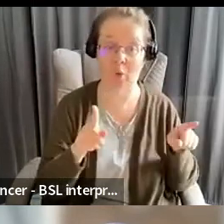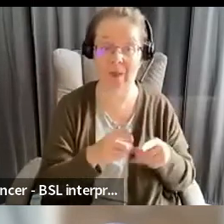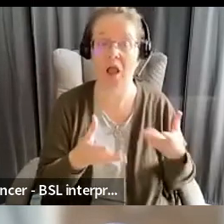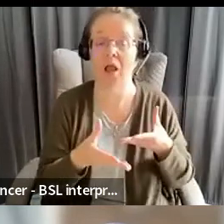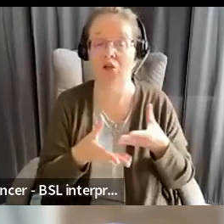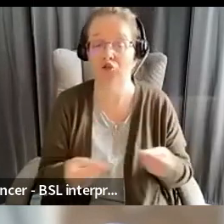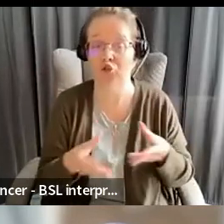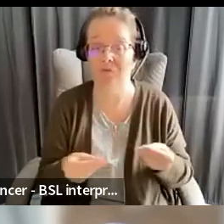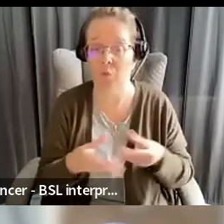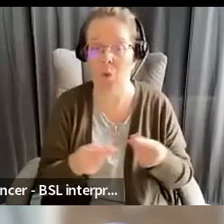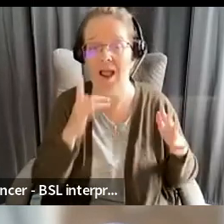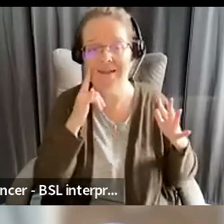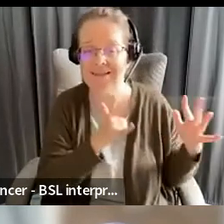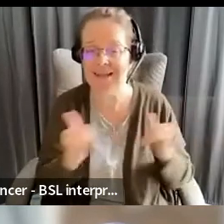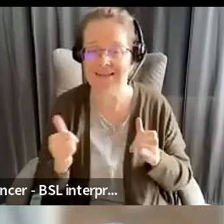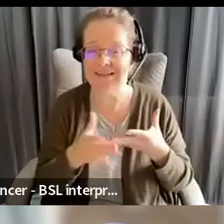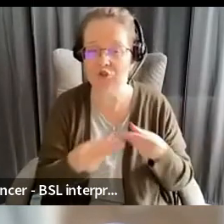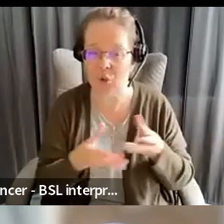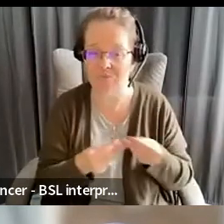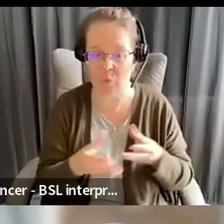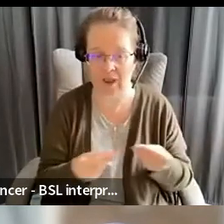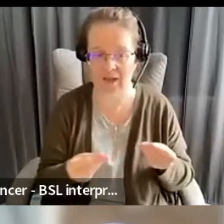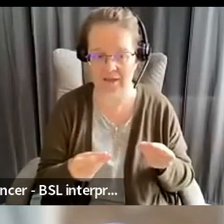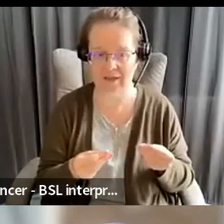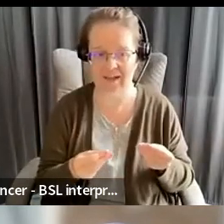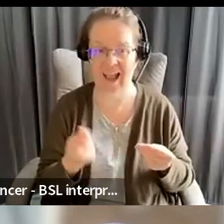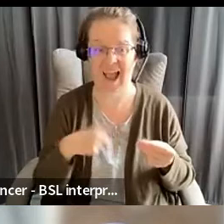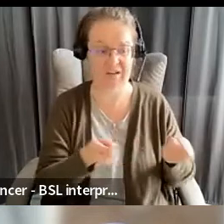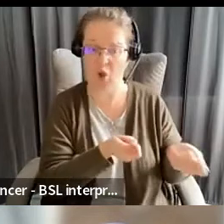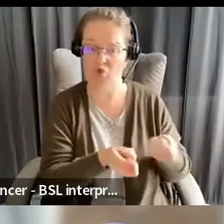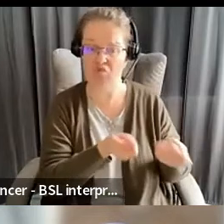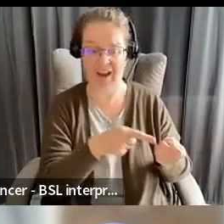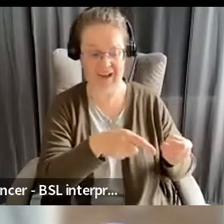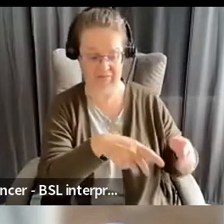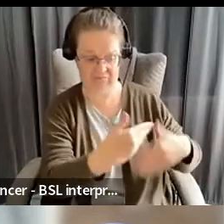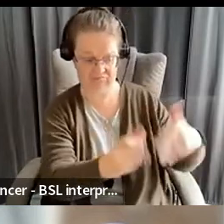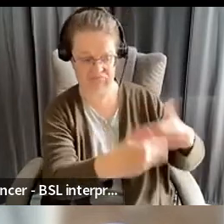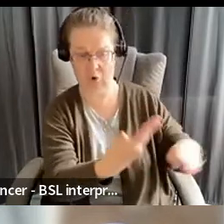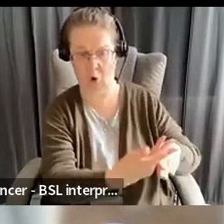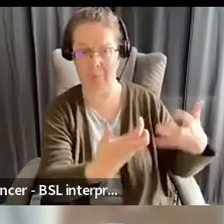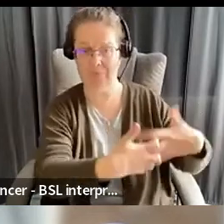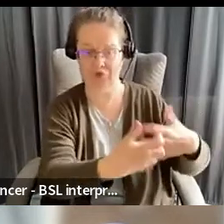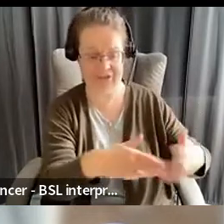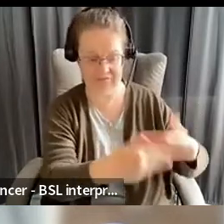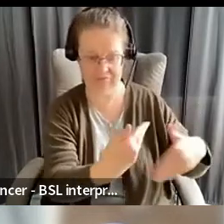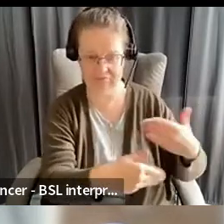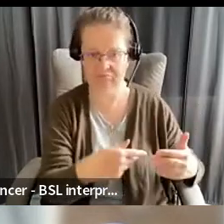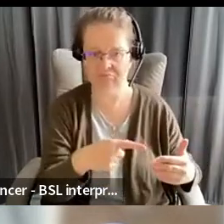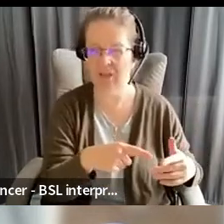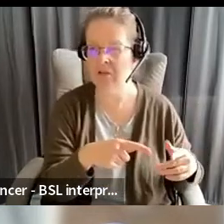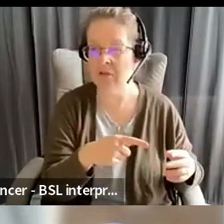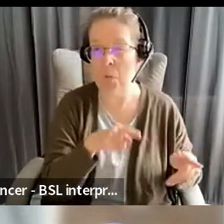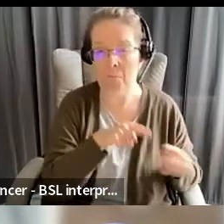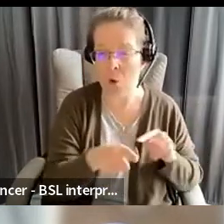software and testing software, as well as running it on machines. And it's been like that for most of my life,